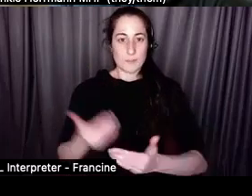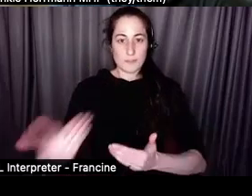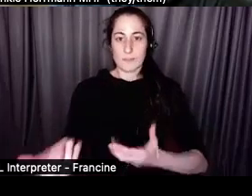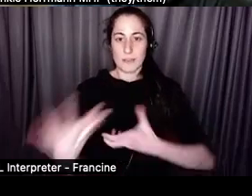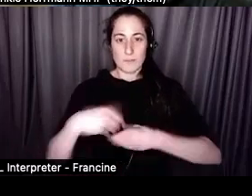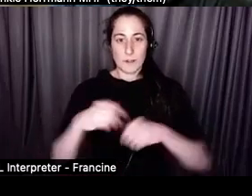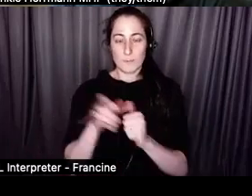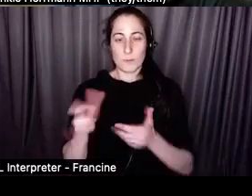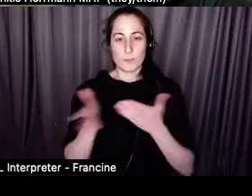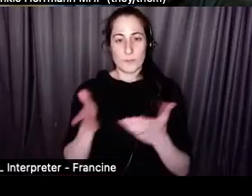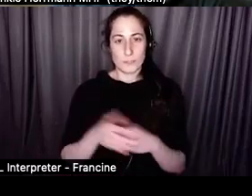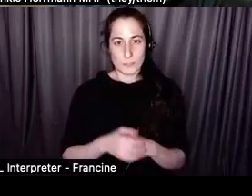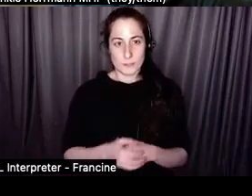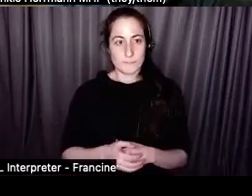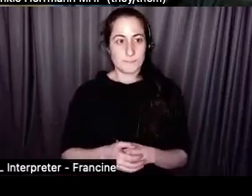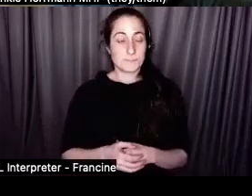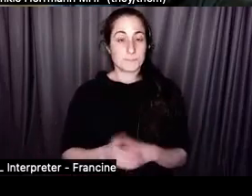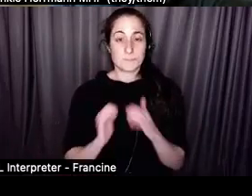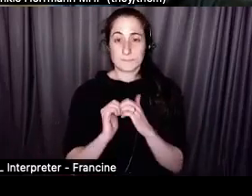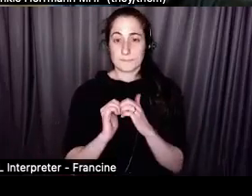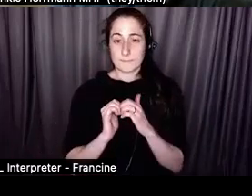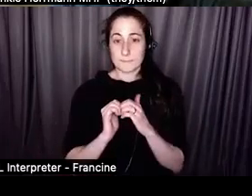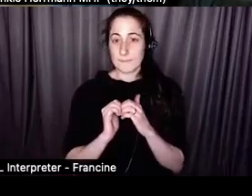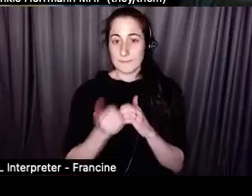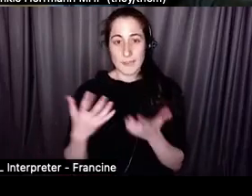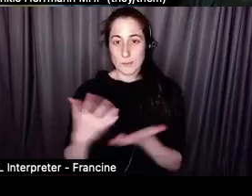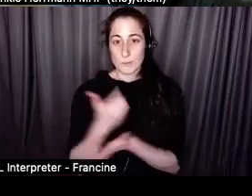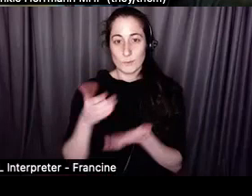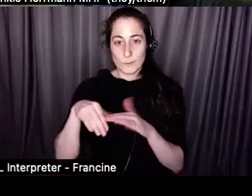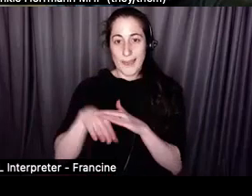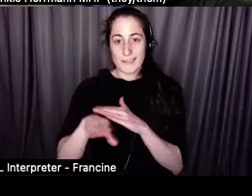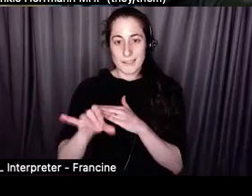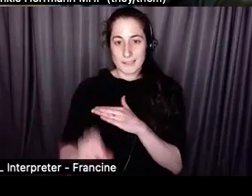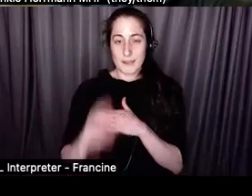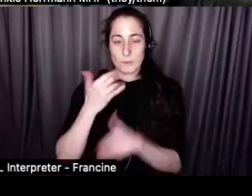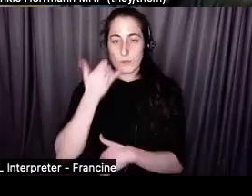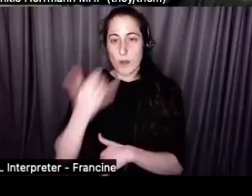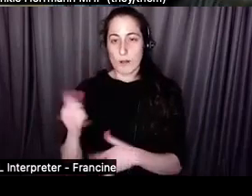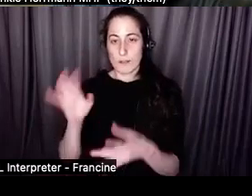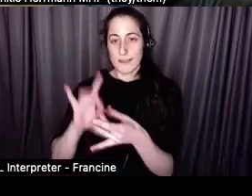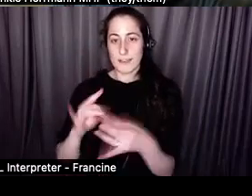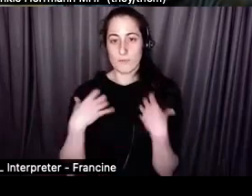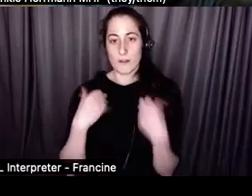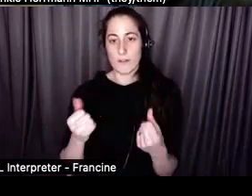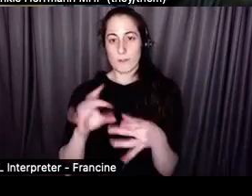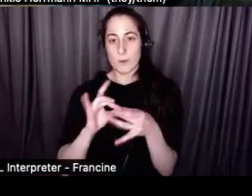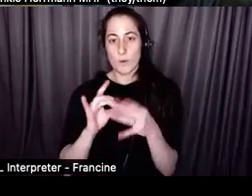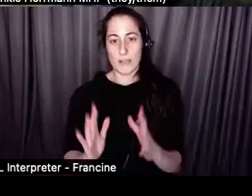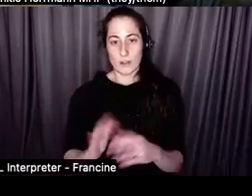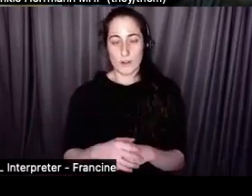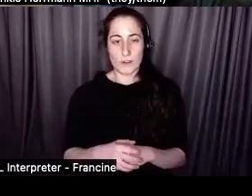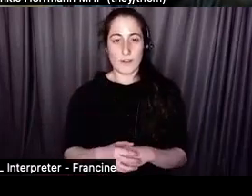services. And the way to get kind of access those is to call and get connected with a recovery coordinator. These are